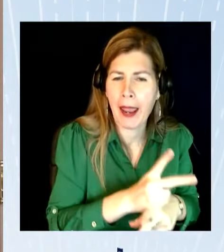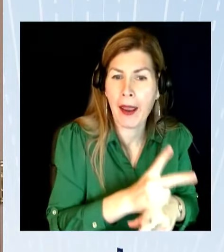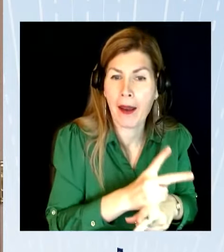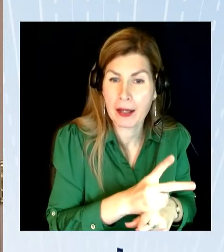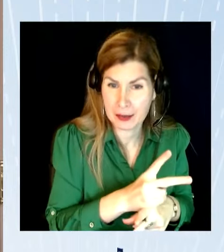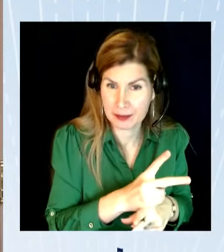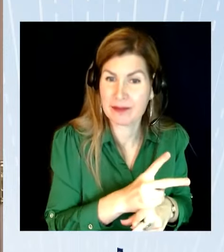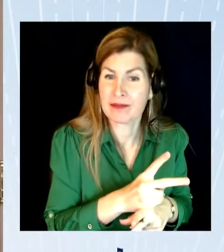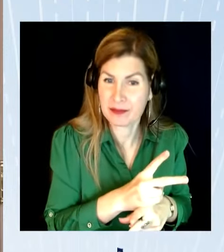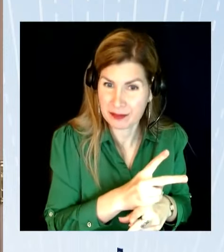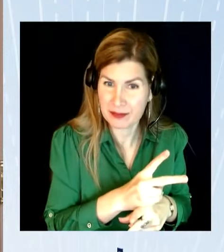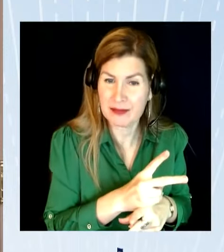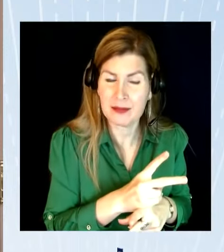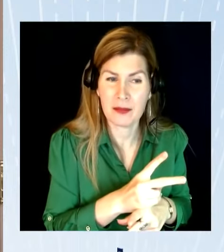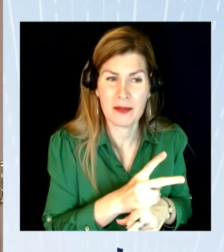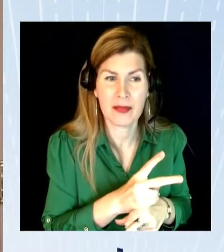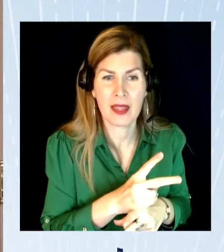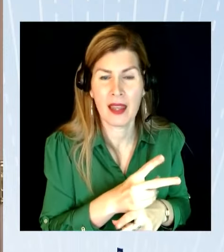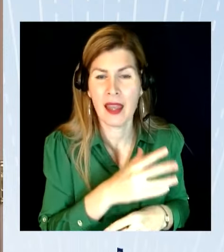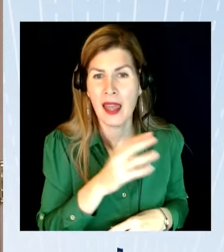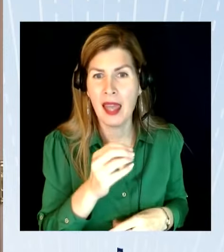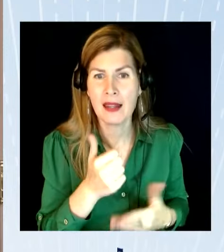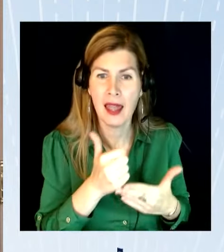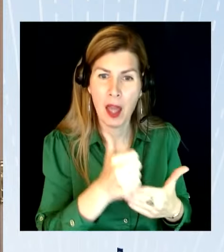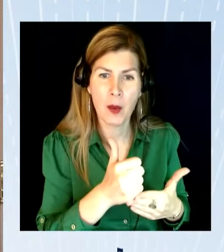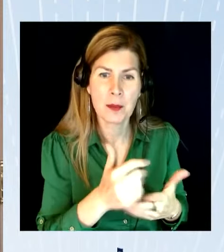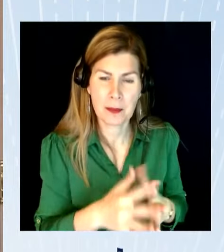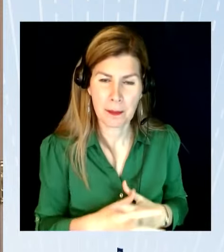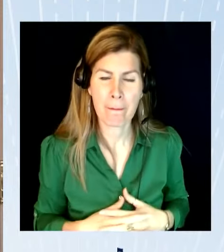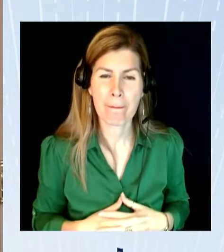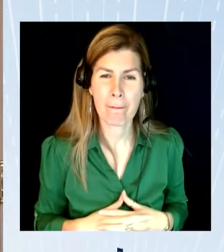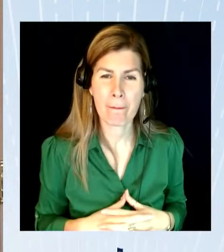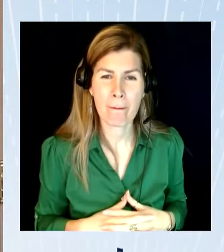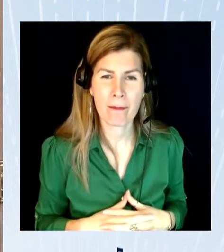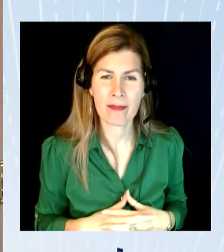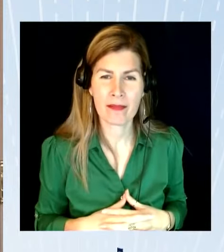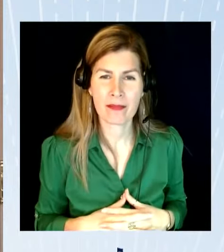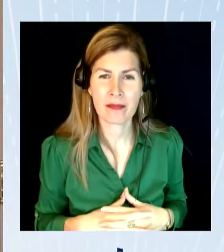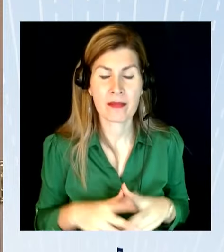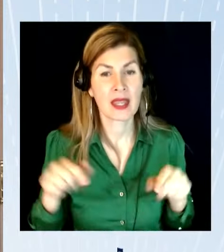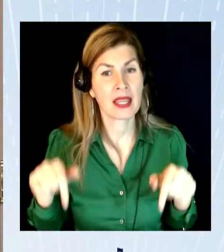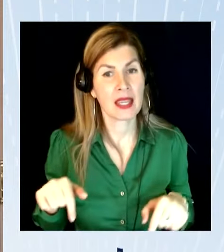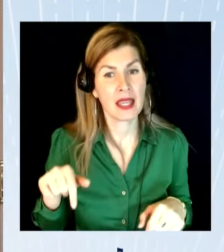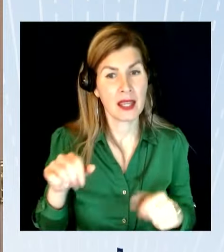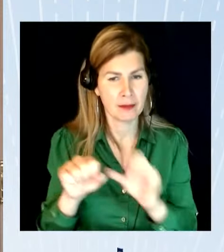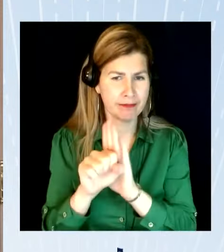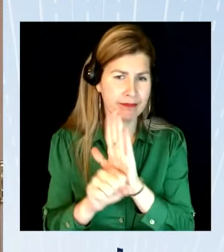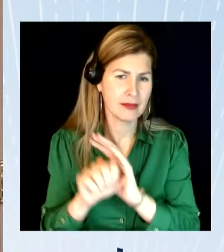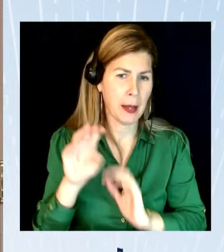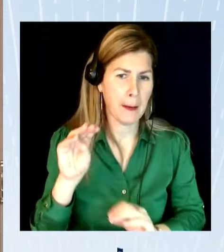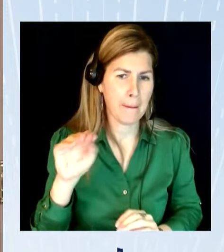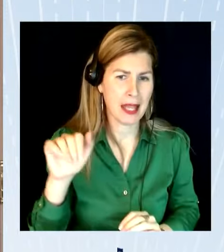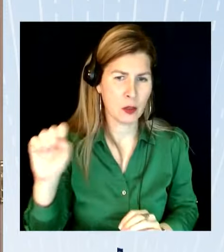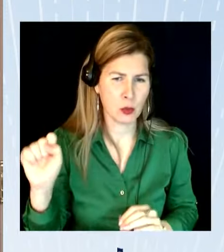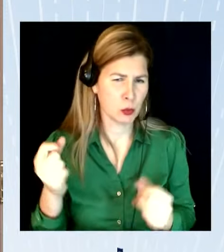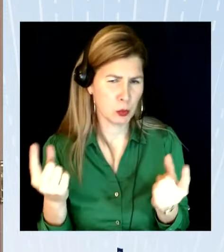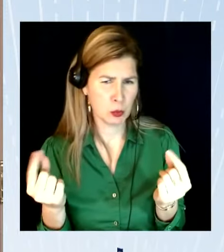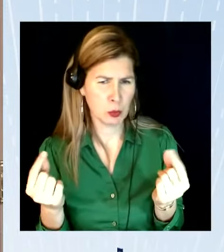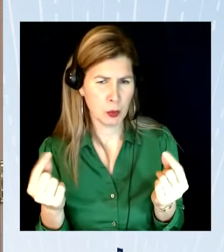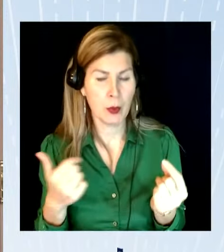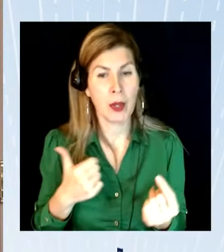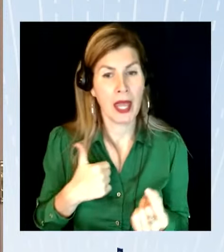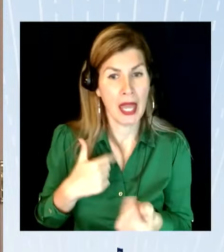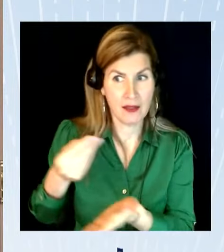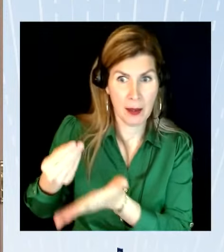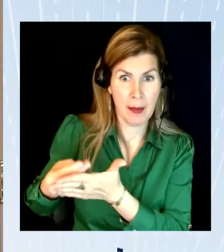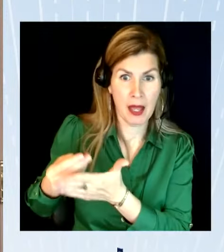work and empower us forward. So here in Massachusetts, we've done a few things. We've leveraged ARPA funds to